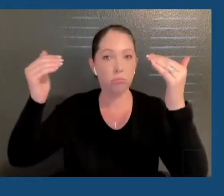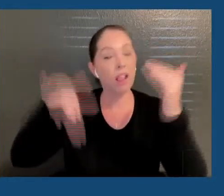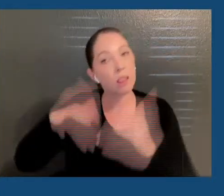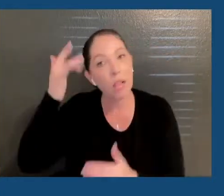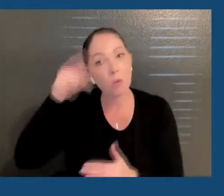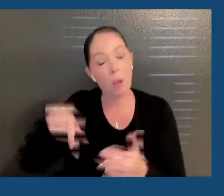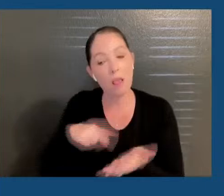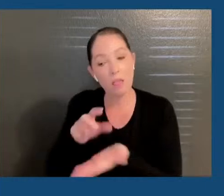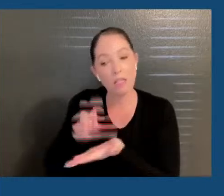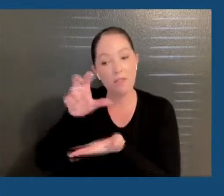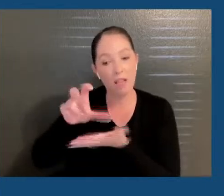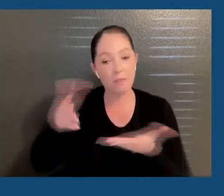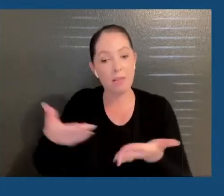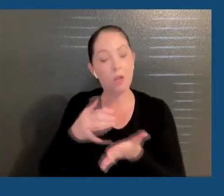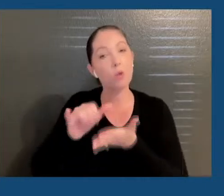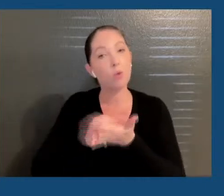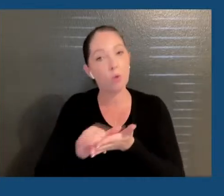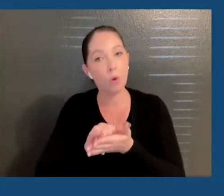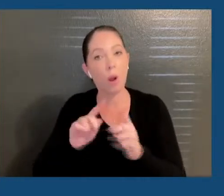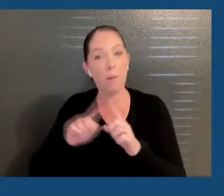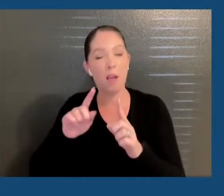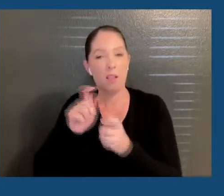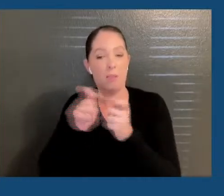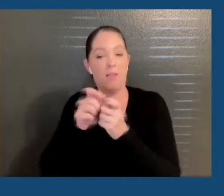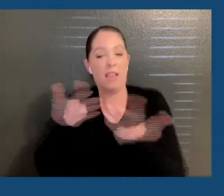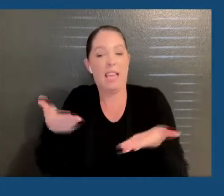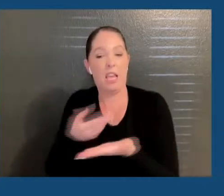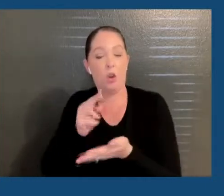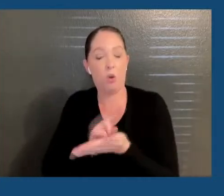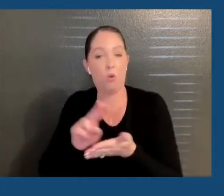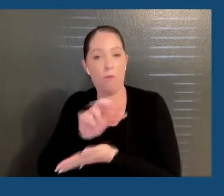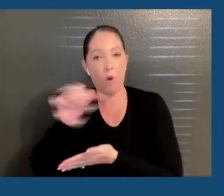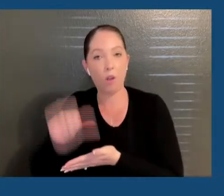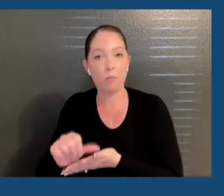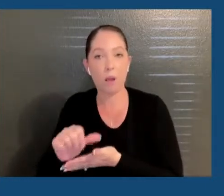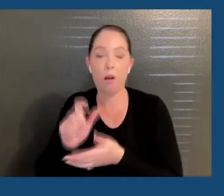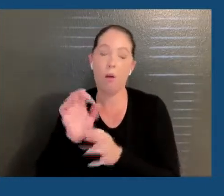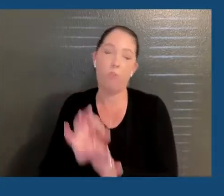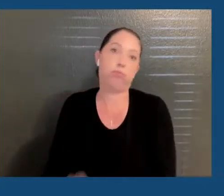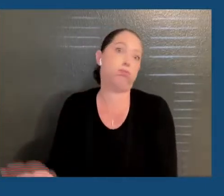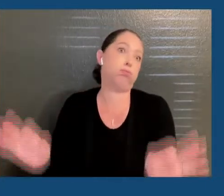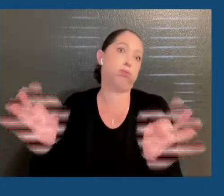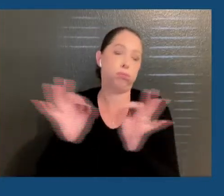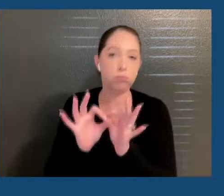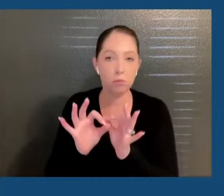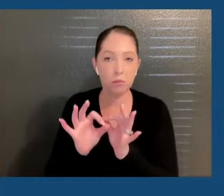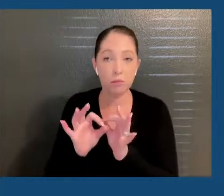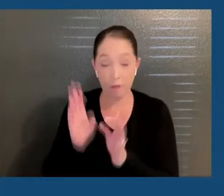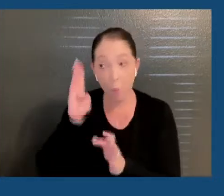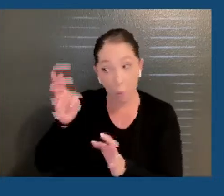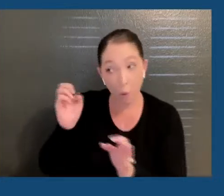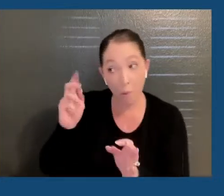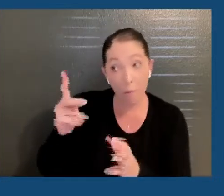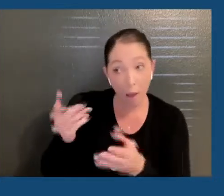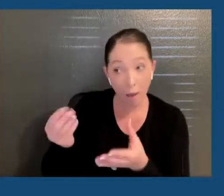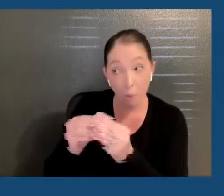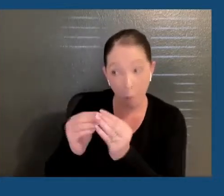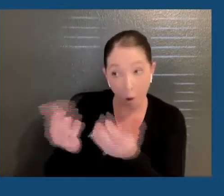state of New York, but here particularly at the U of Albany, is so critical. So we'll be back for more. Don't you